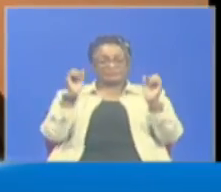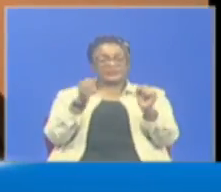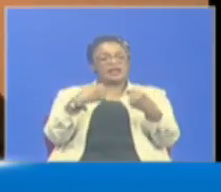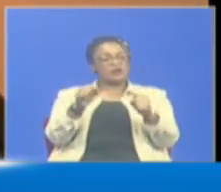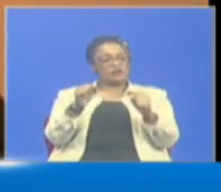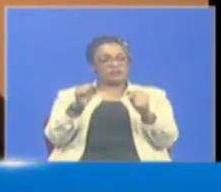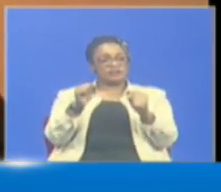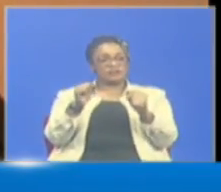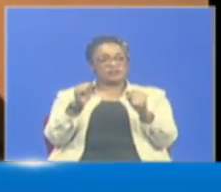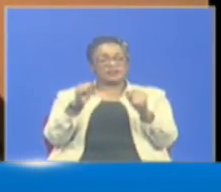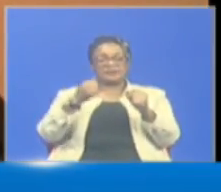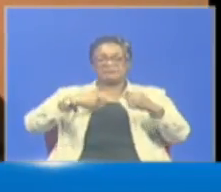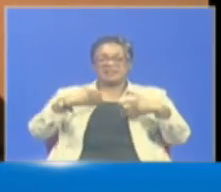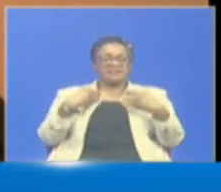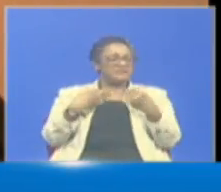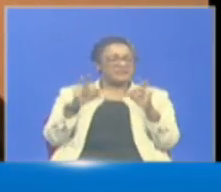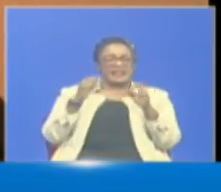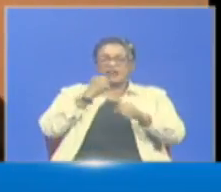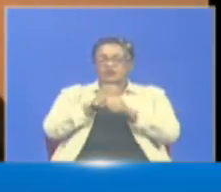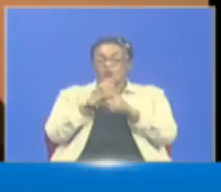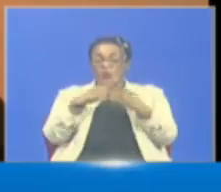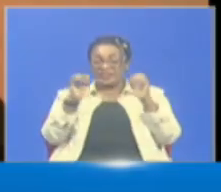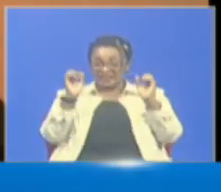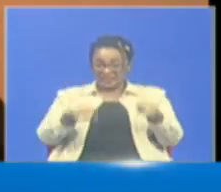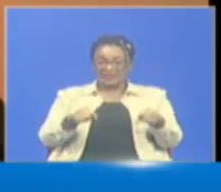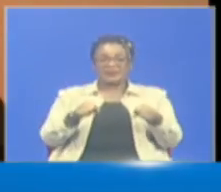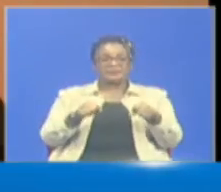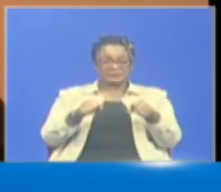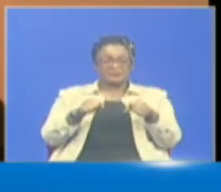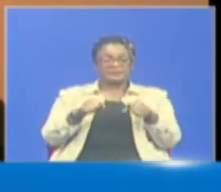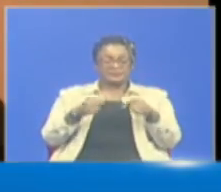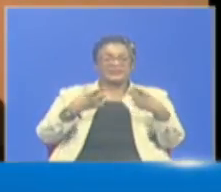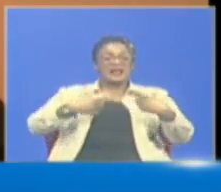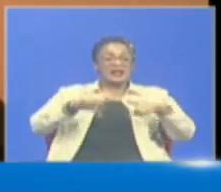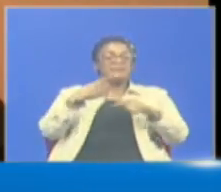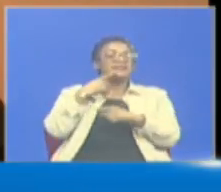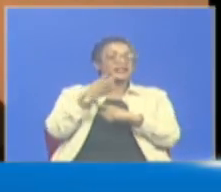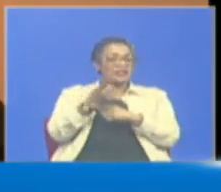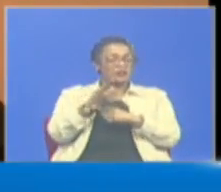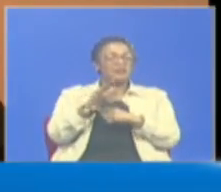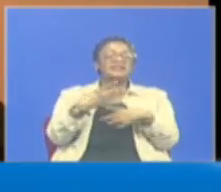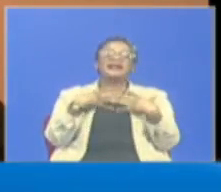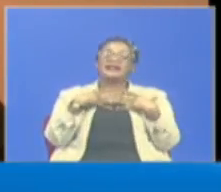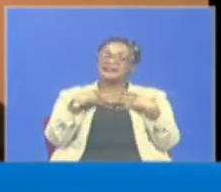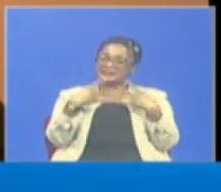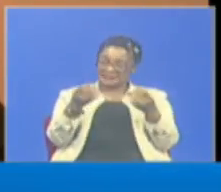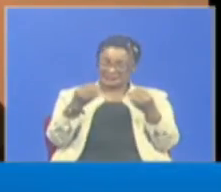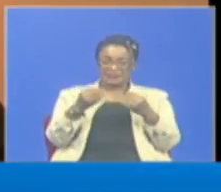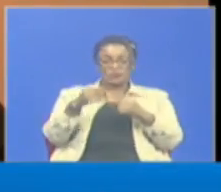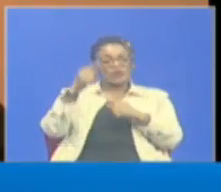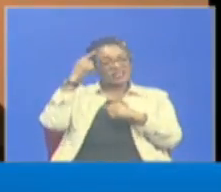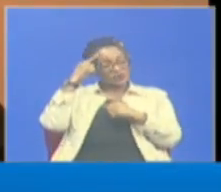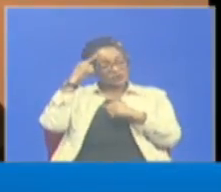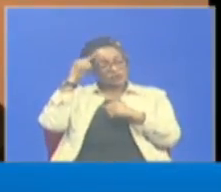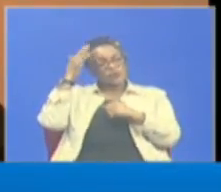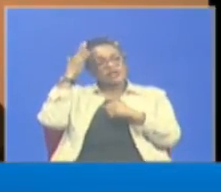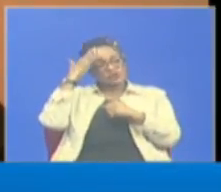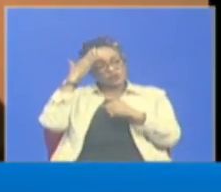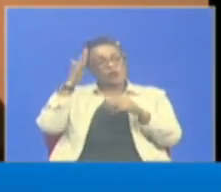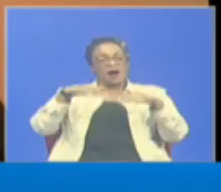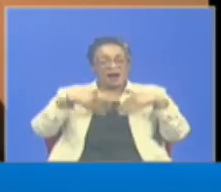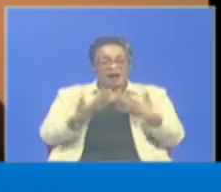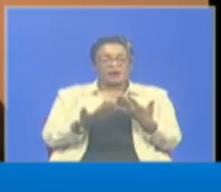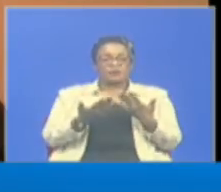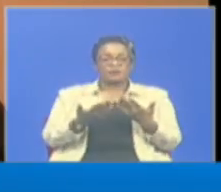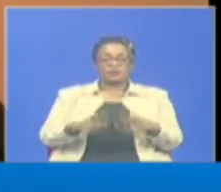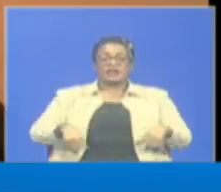be themselves and do whatever it is that they can. And let me tell you, Dubois, it is very interesting that we thought we knew how to live with our children,